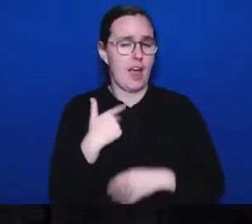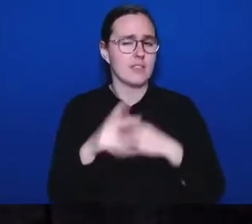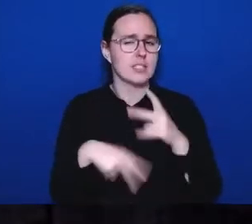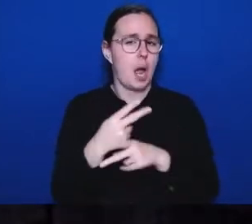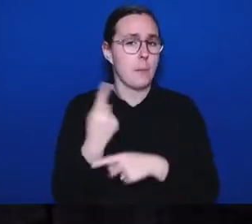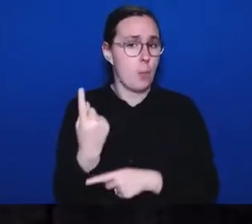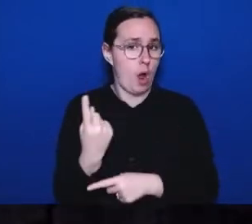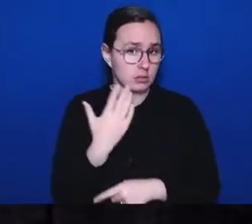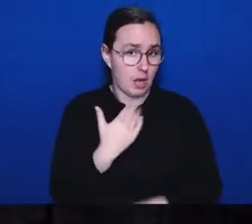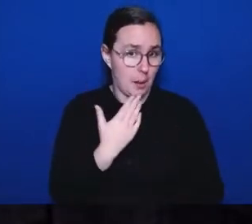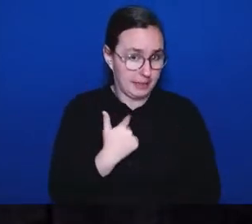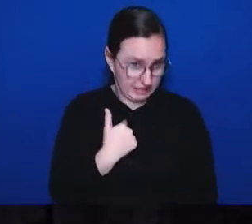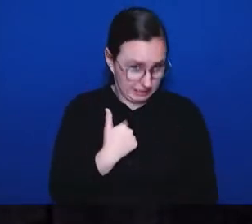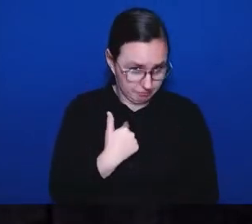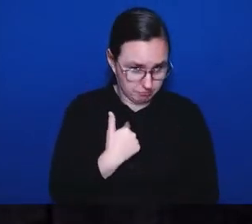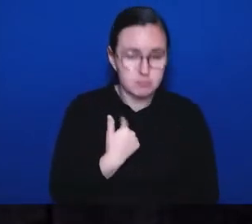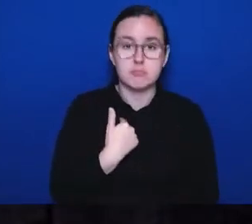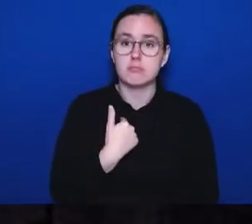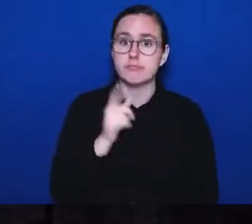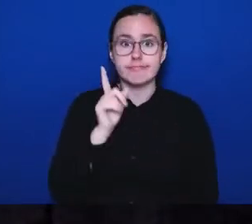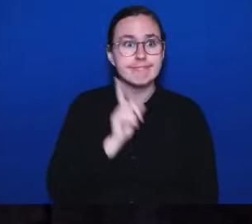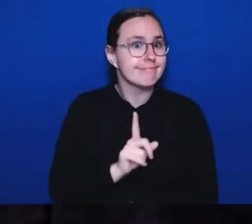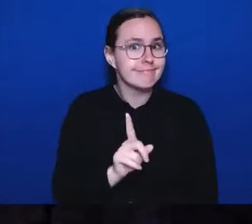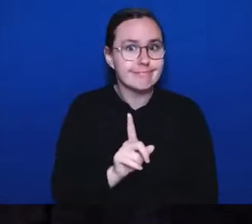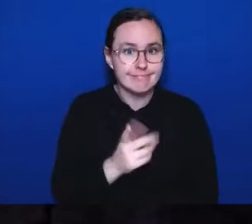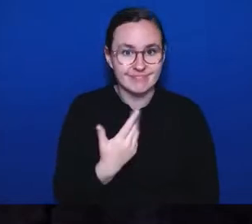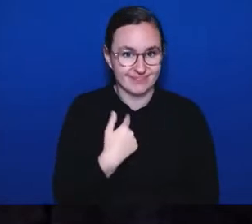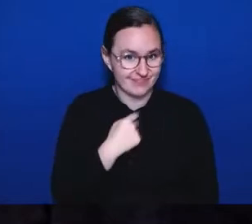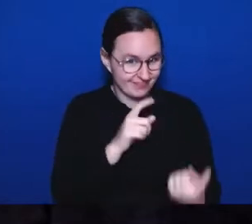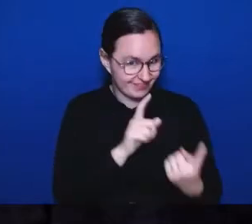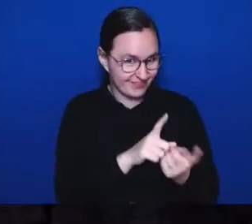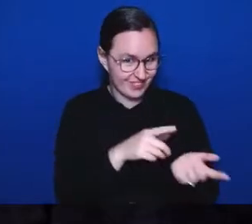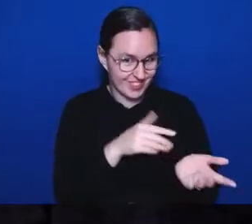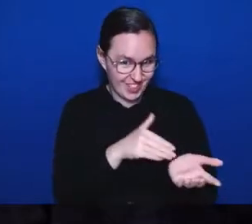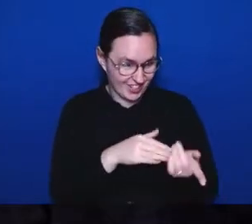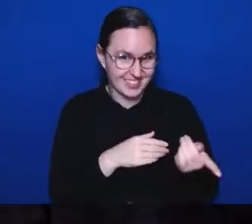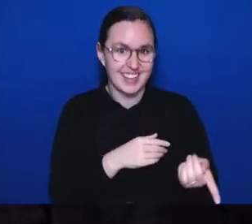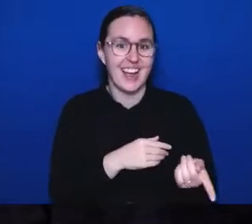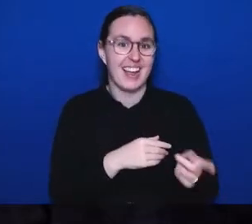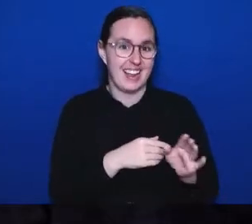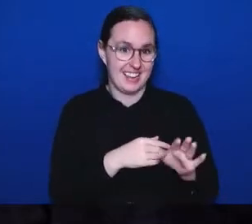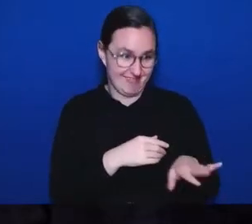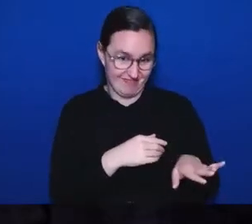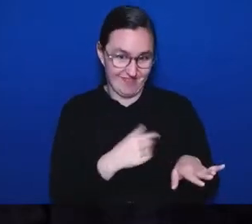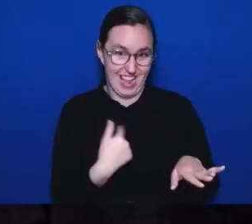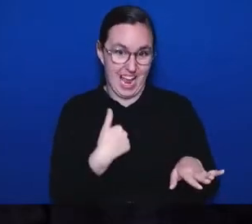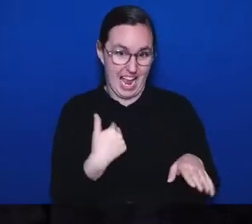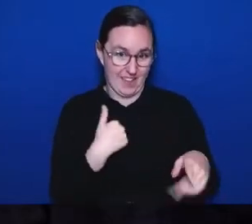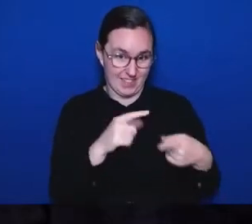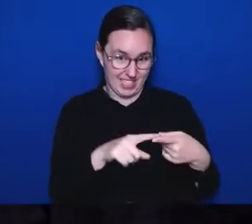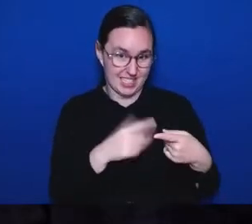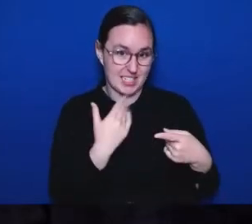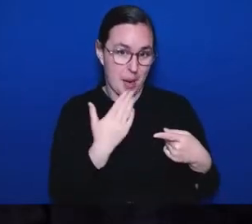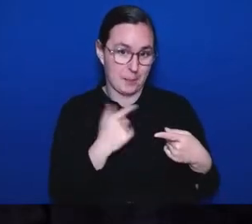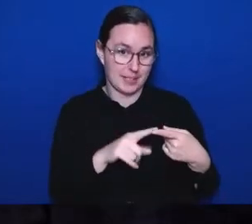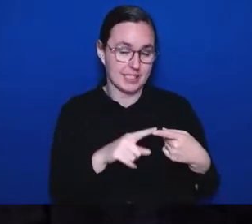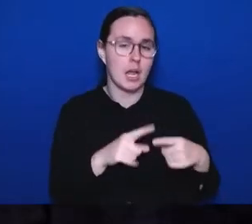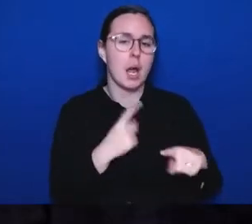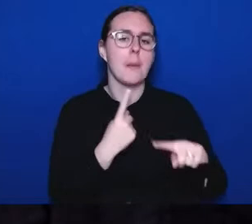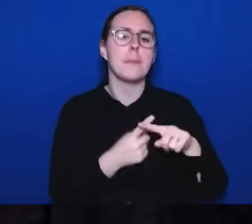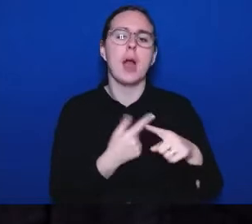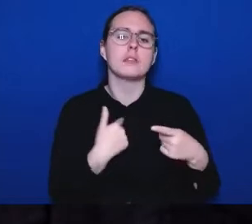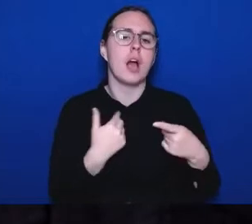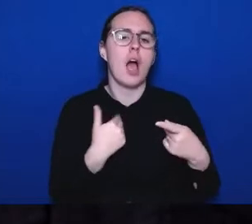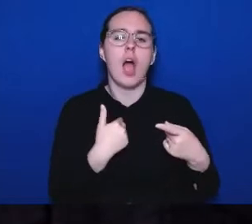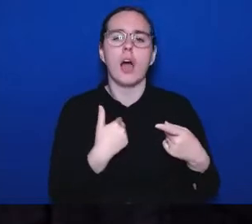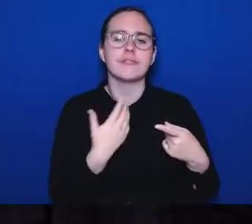to every appointment if I go and see Dr. Dosanjh, and whatever's bothering me on the day, and whatever I need to see the doctor about on the day. And that